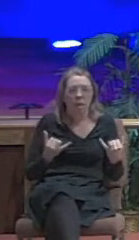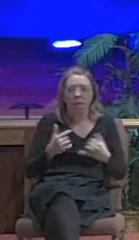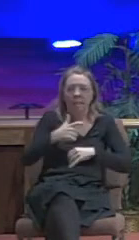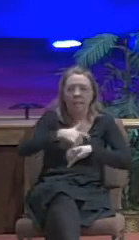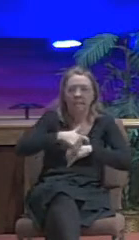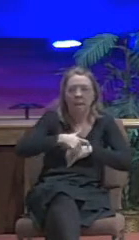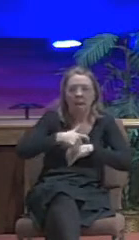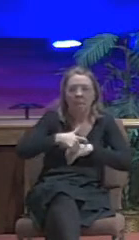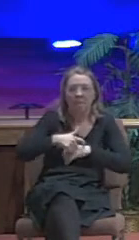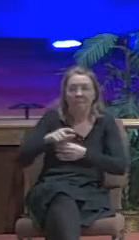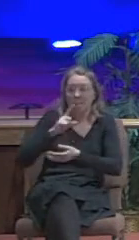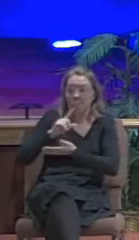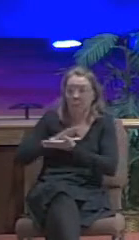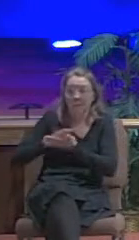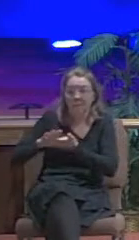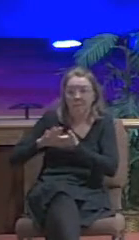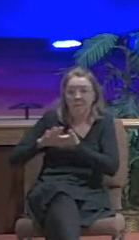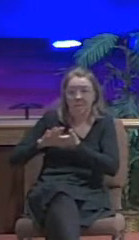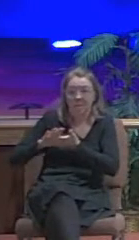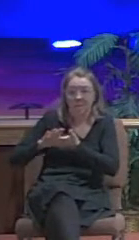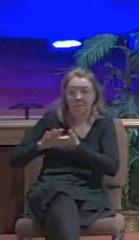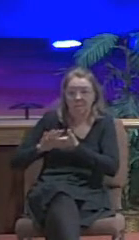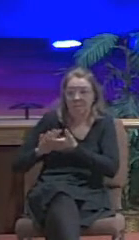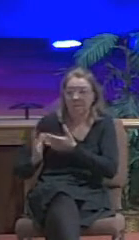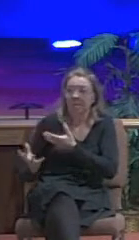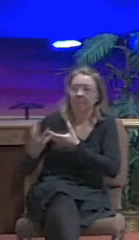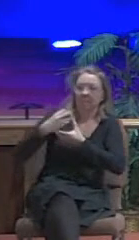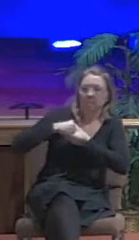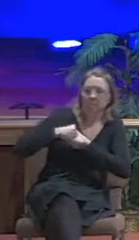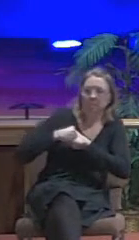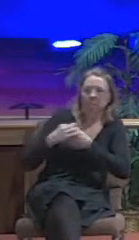back in America today.